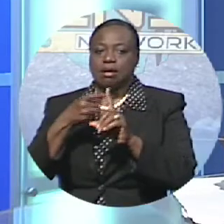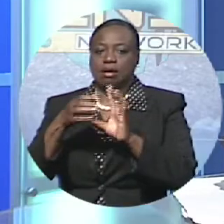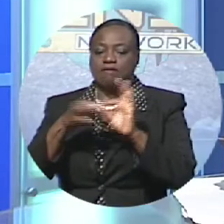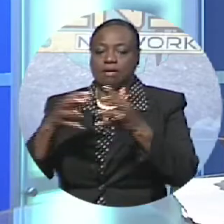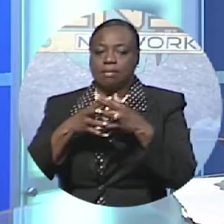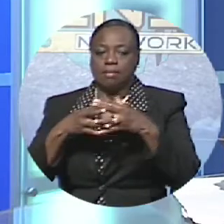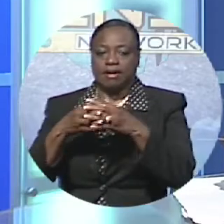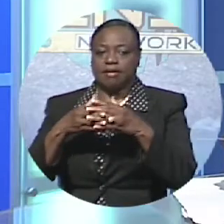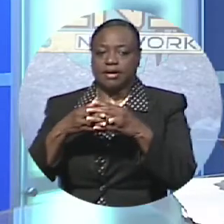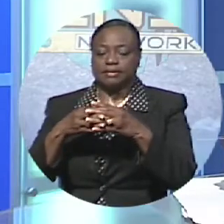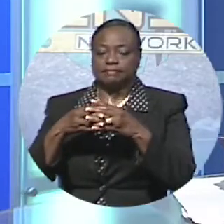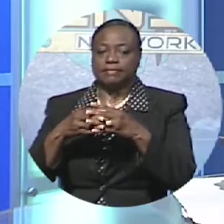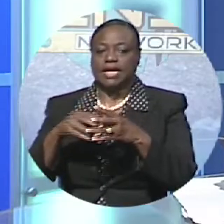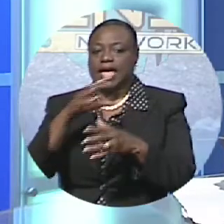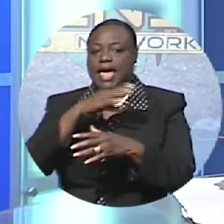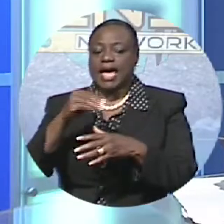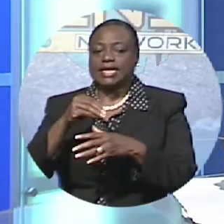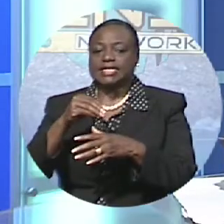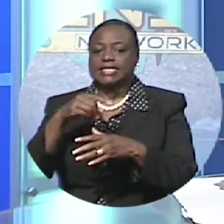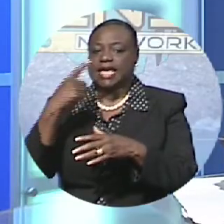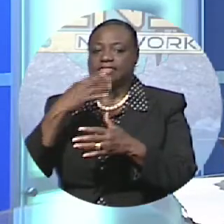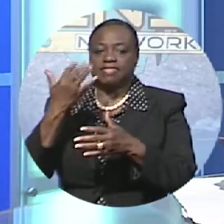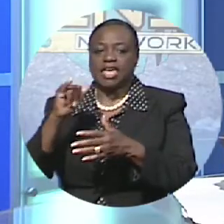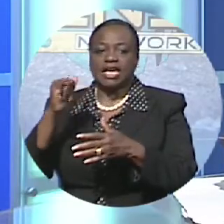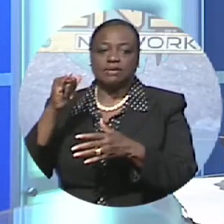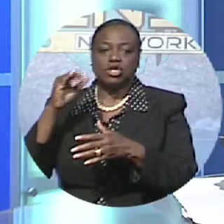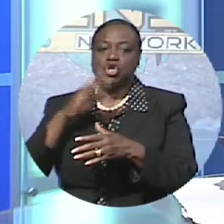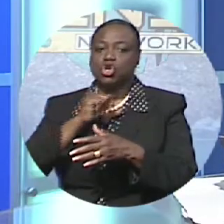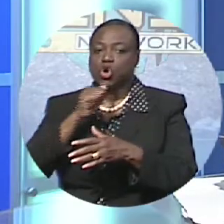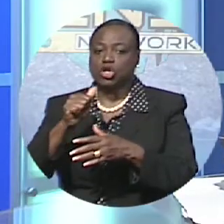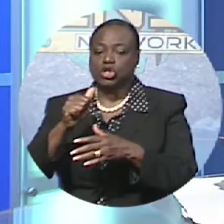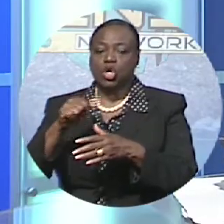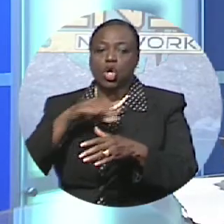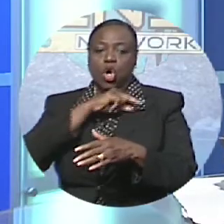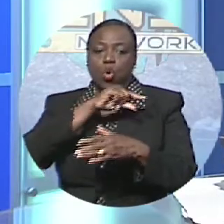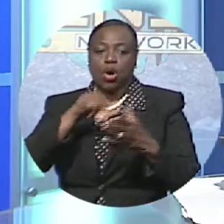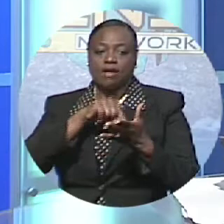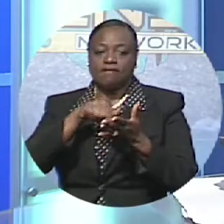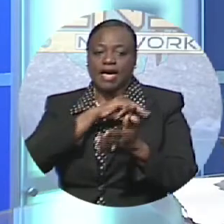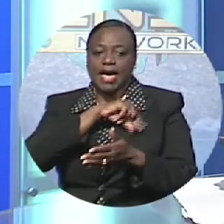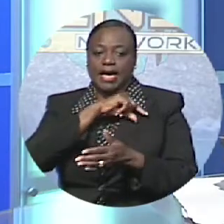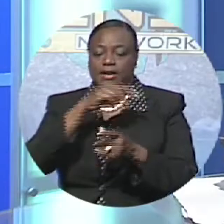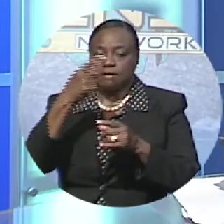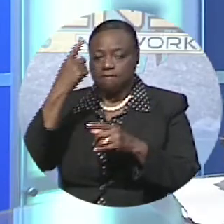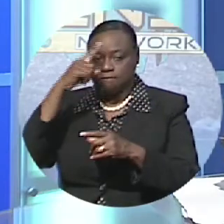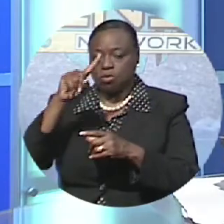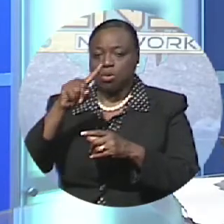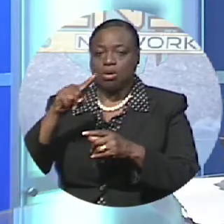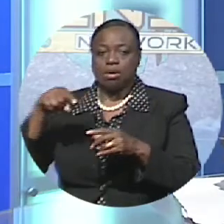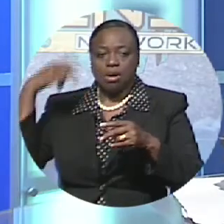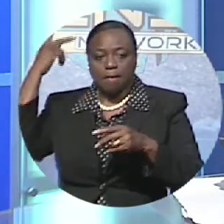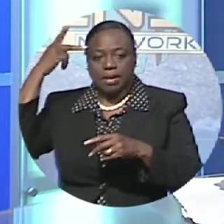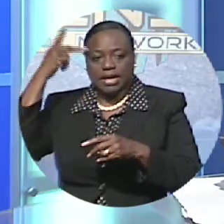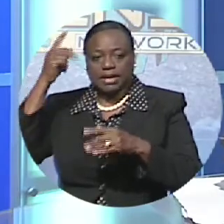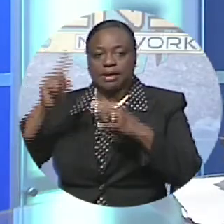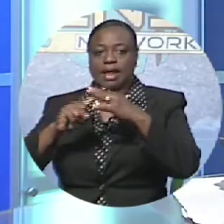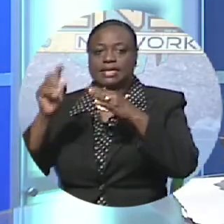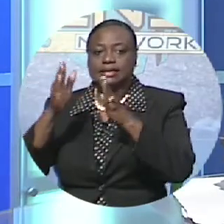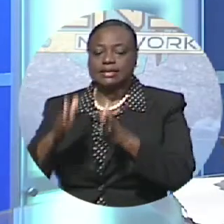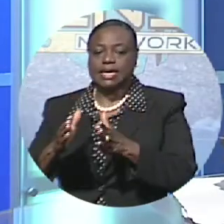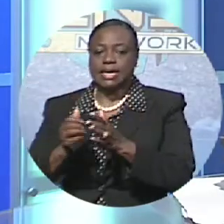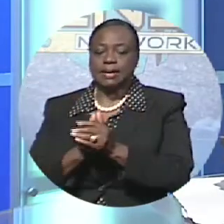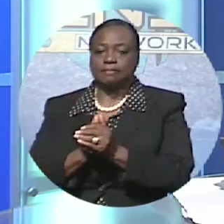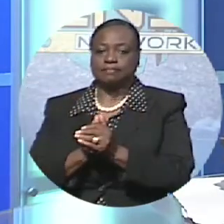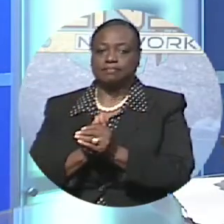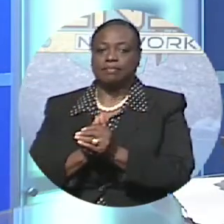Refugees, and it was determined that they do not qualify for political asylum. Mitchell noted it was during that interview that the women informed